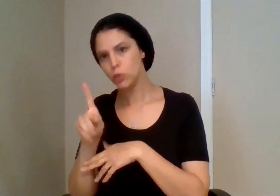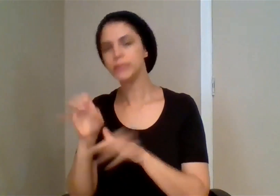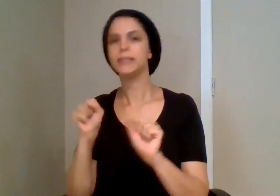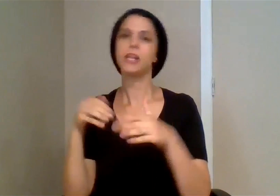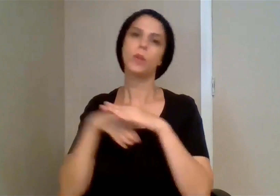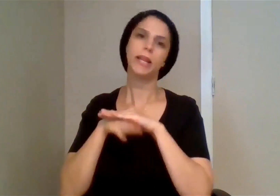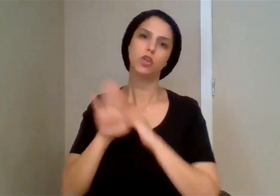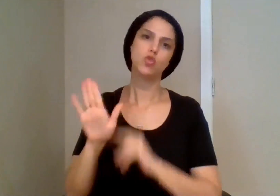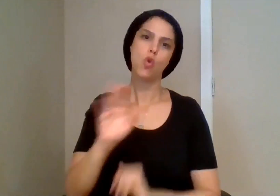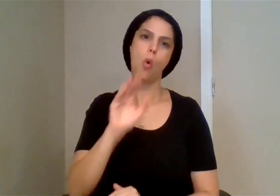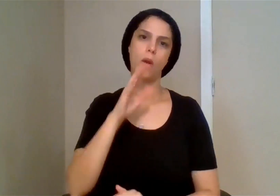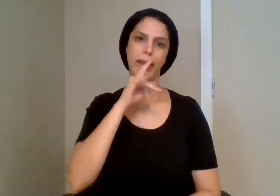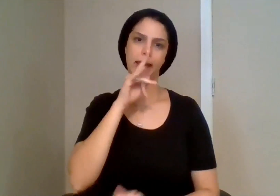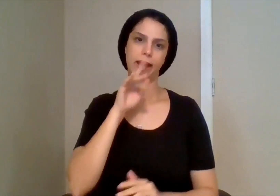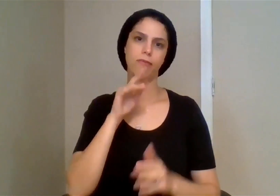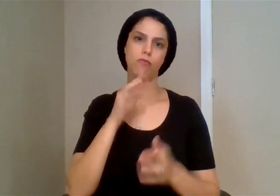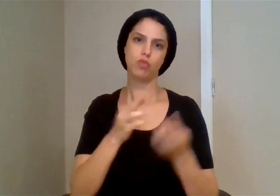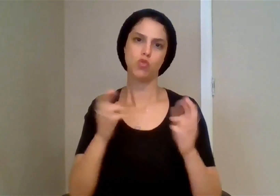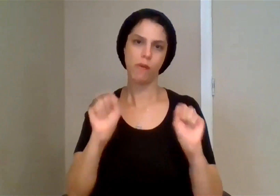your child's courses.